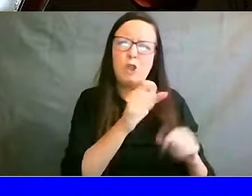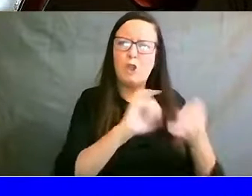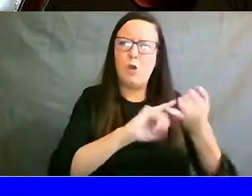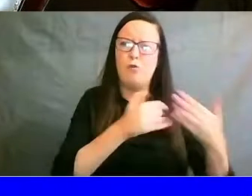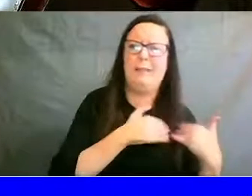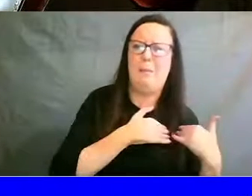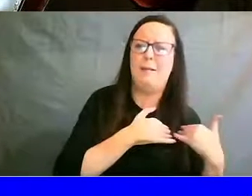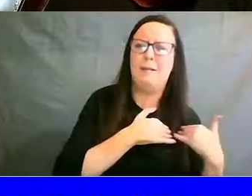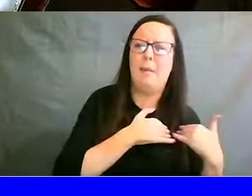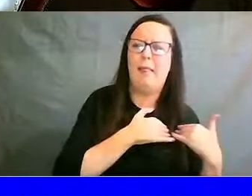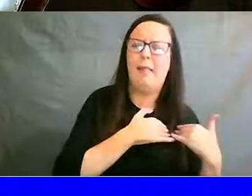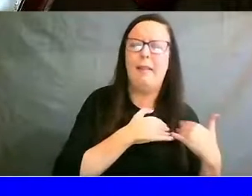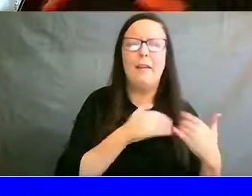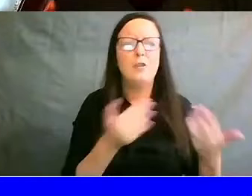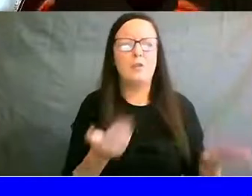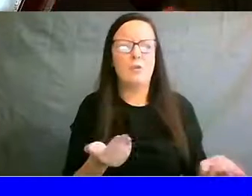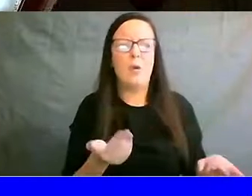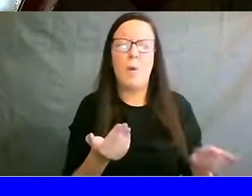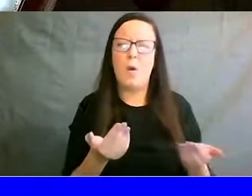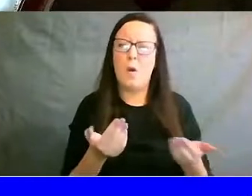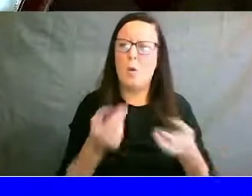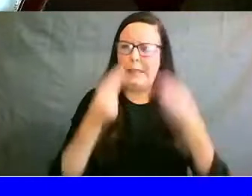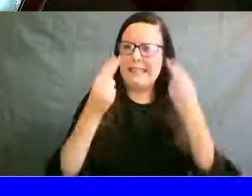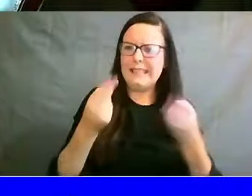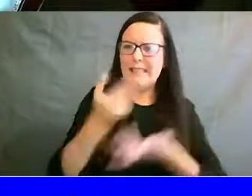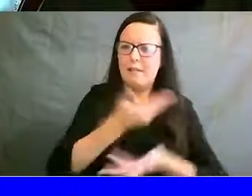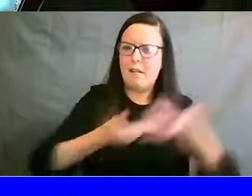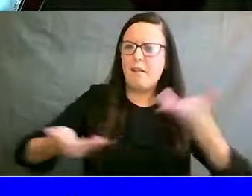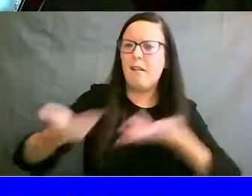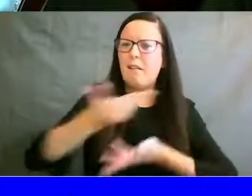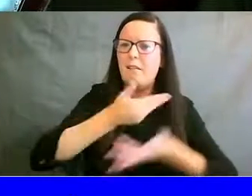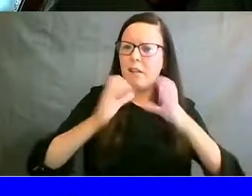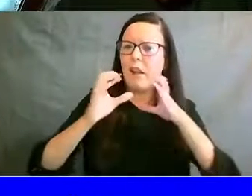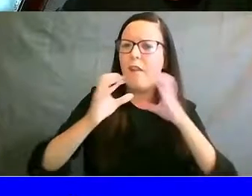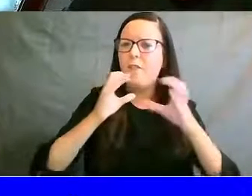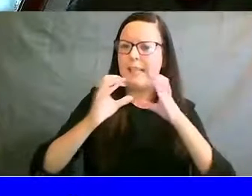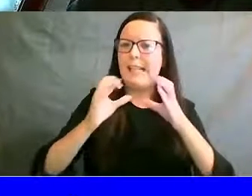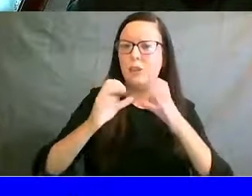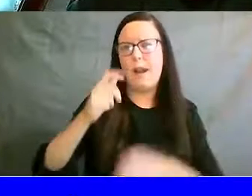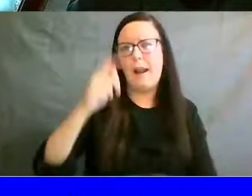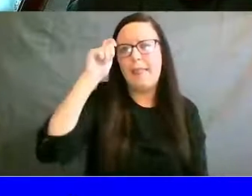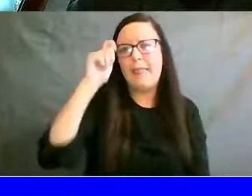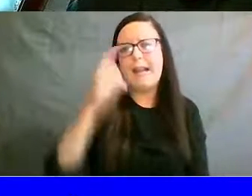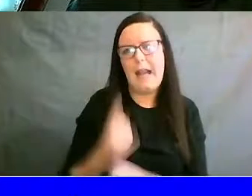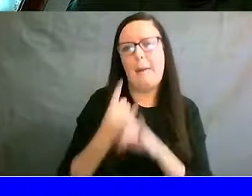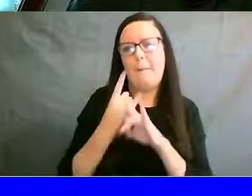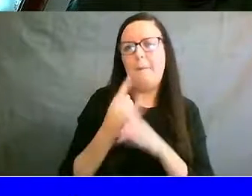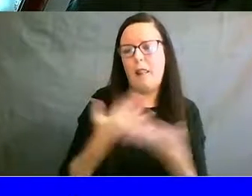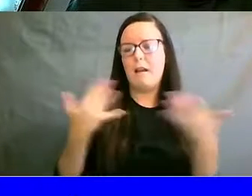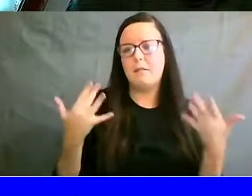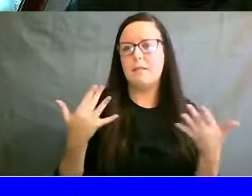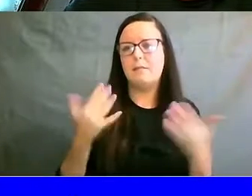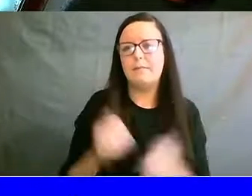that. So perhaps a conversation within that sphere would be really helpful.